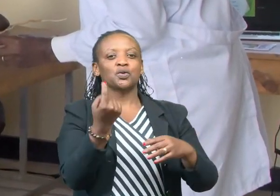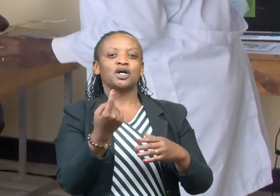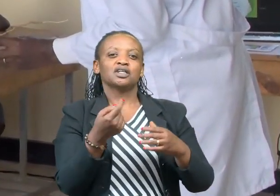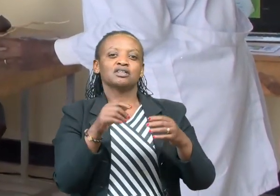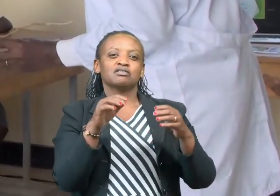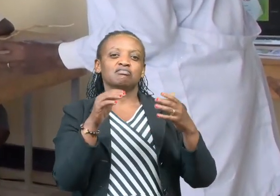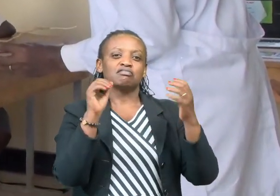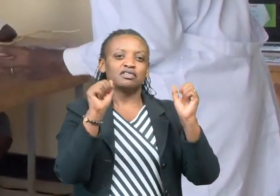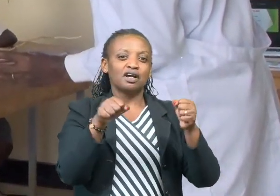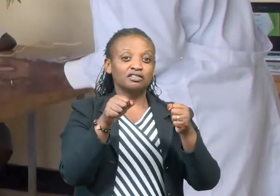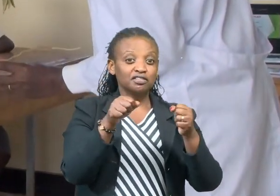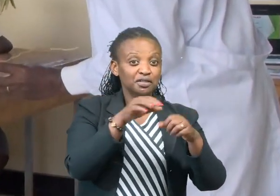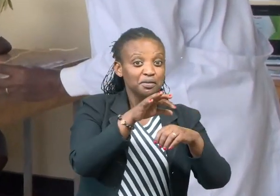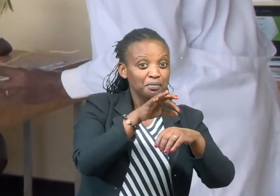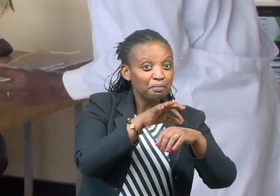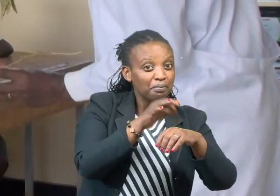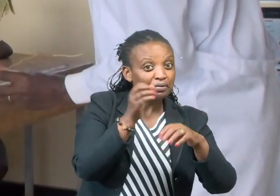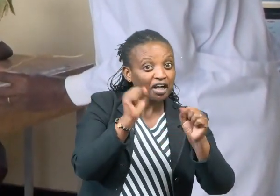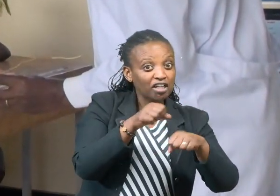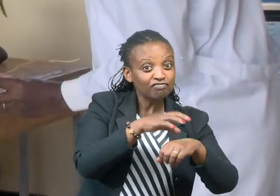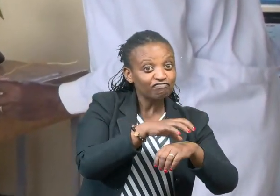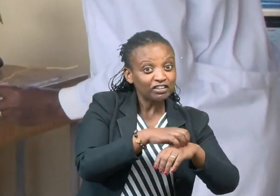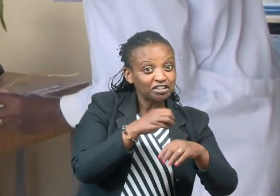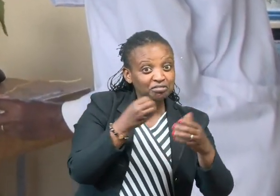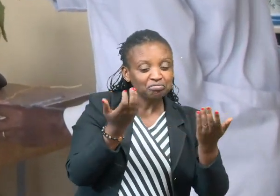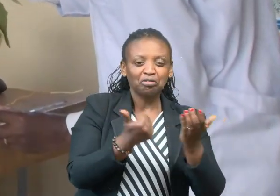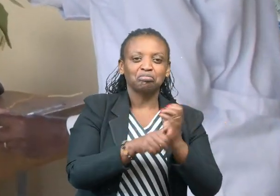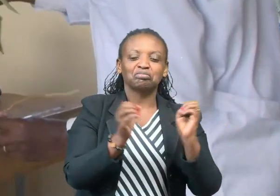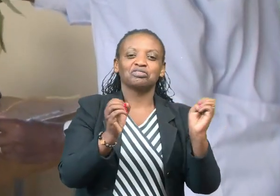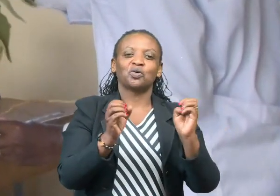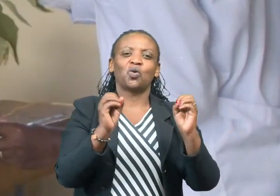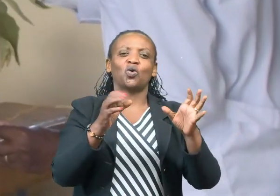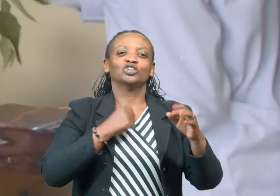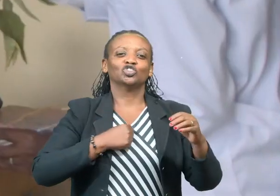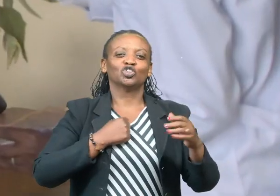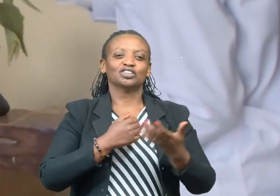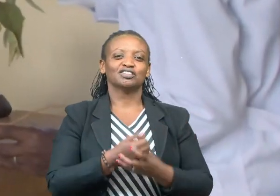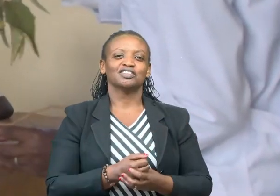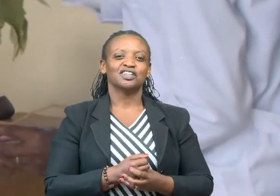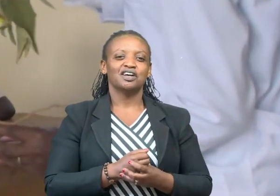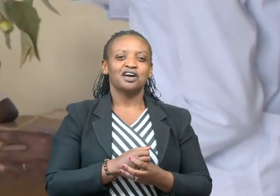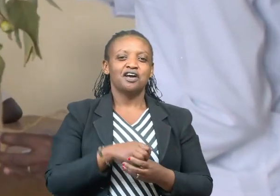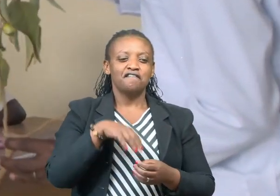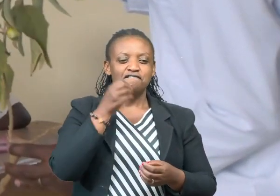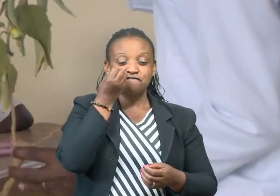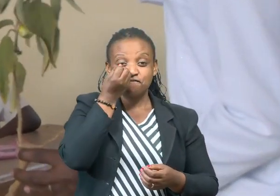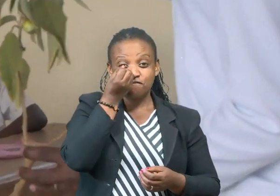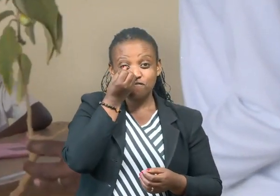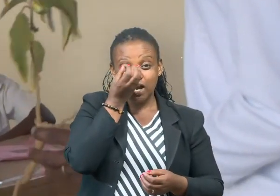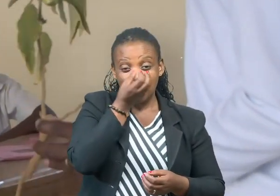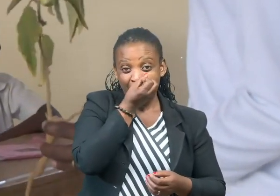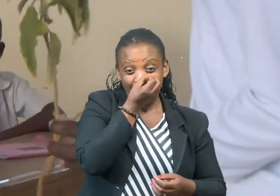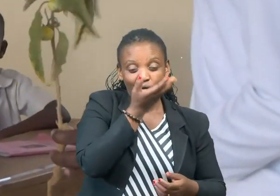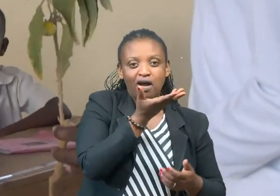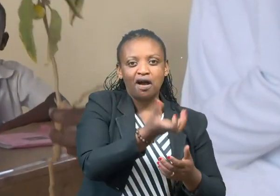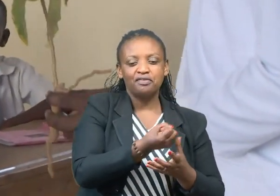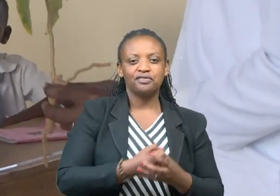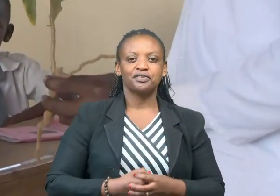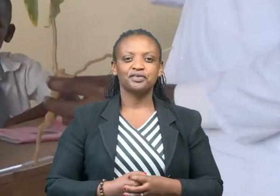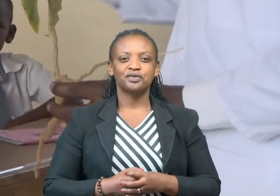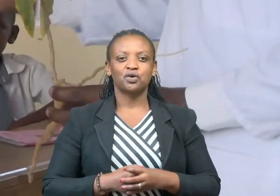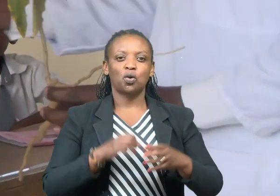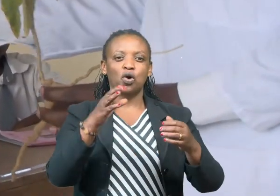one? Flower. Can you pick it? Remove it. Oh, sorry. Flower.